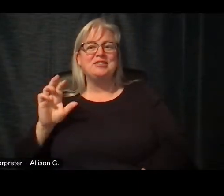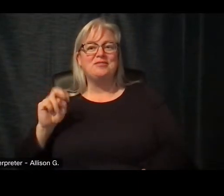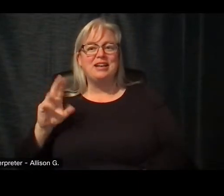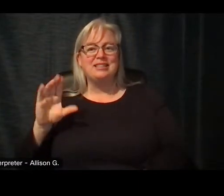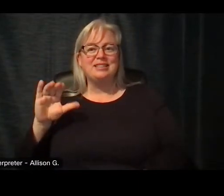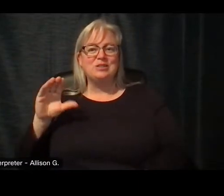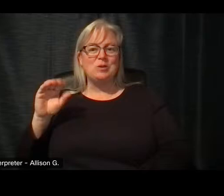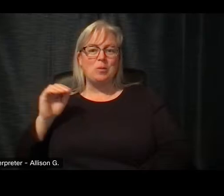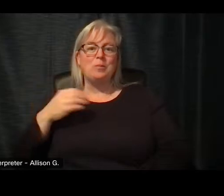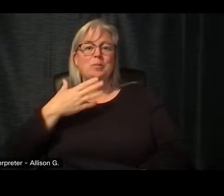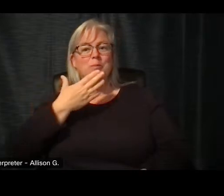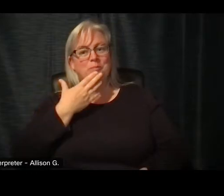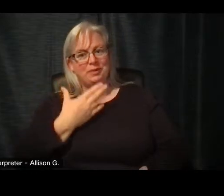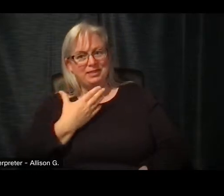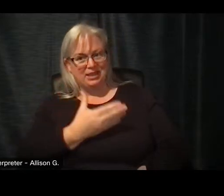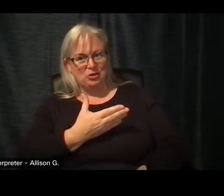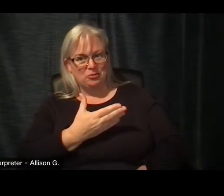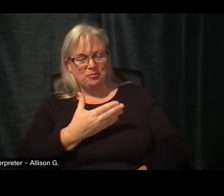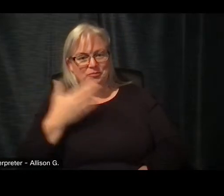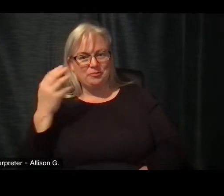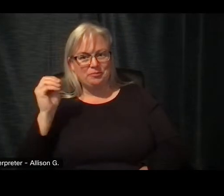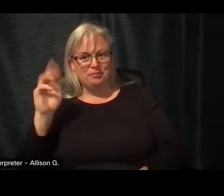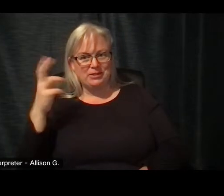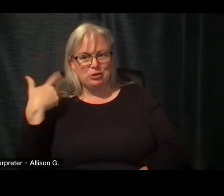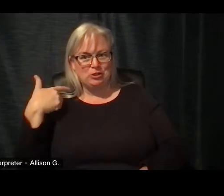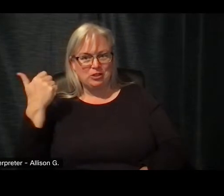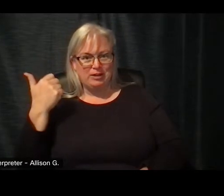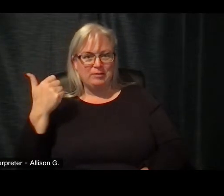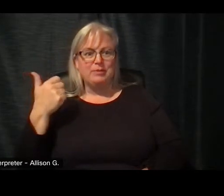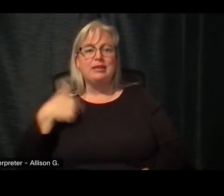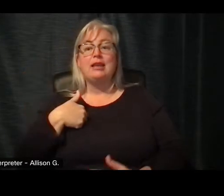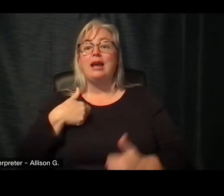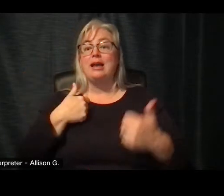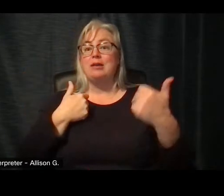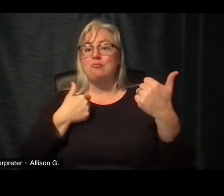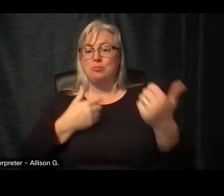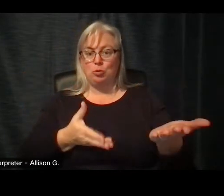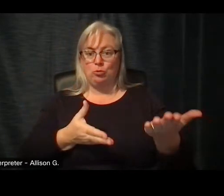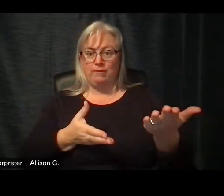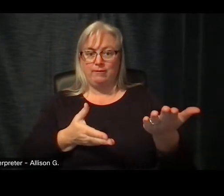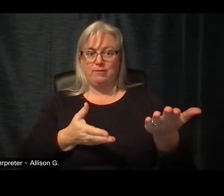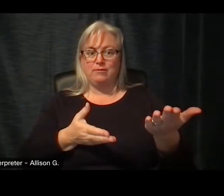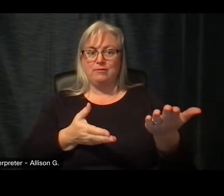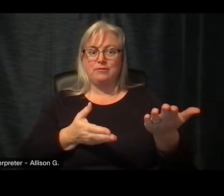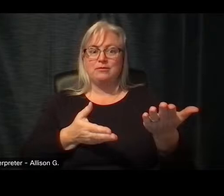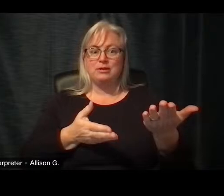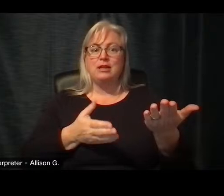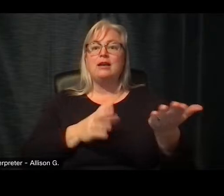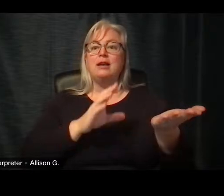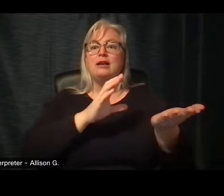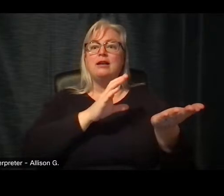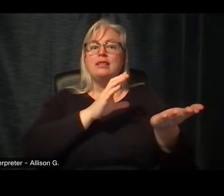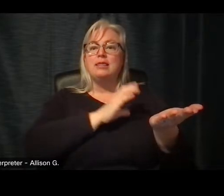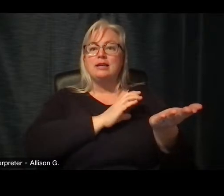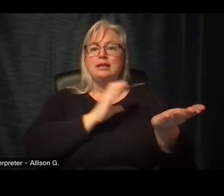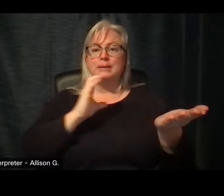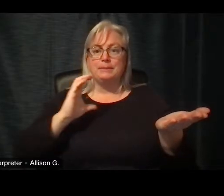Thank you, Mr. Chair. I move the committee